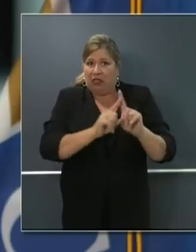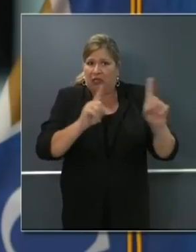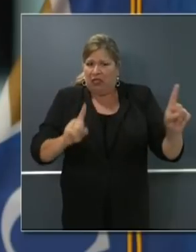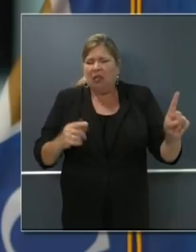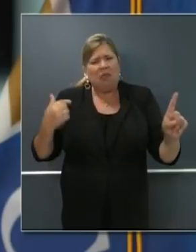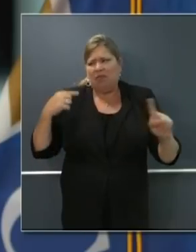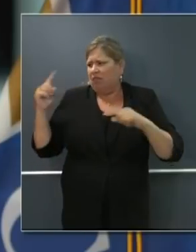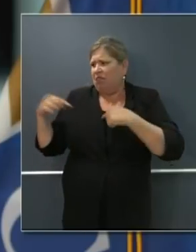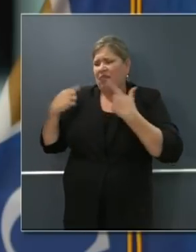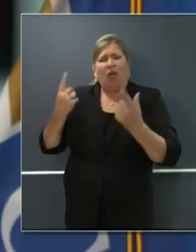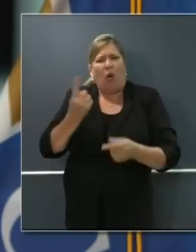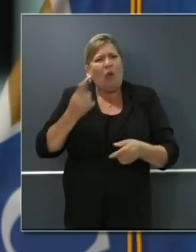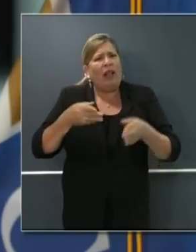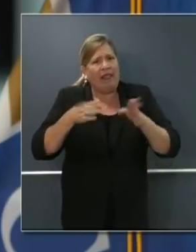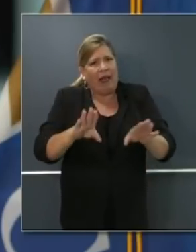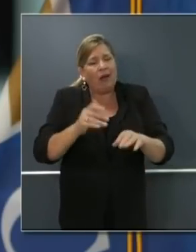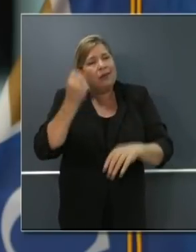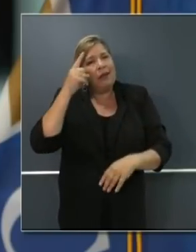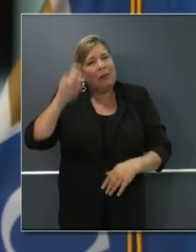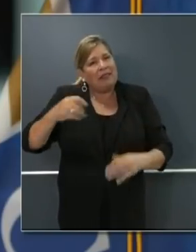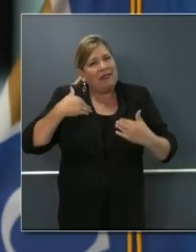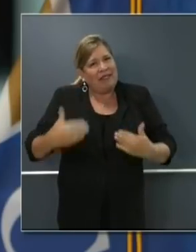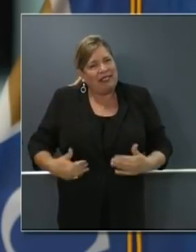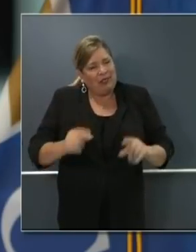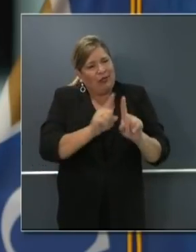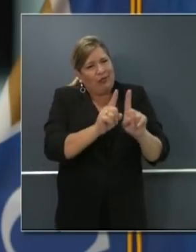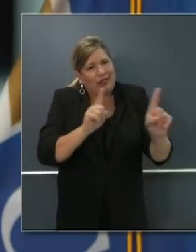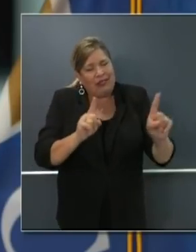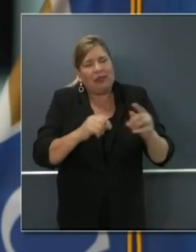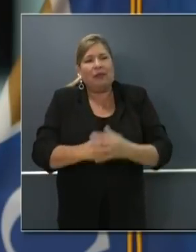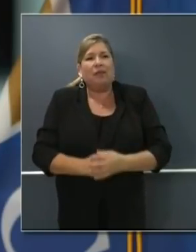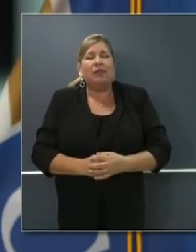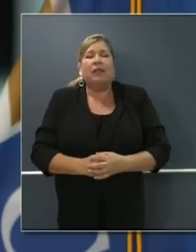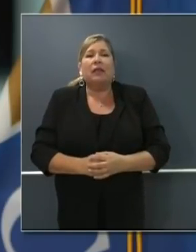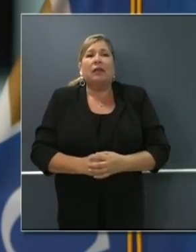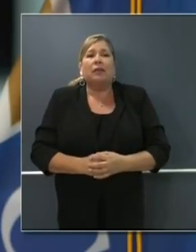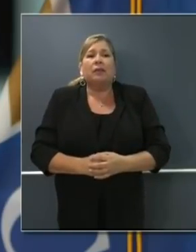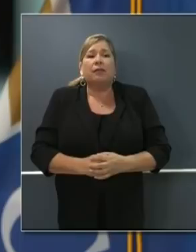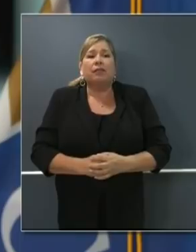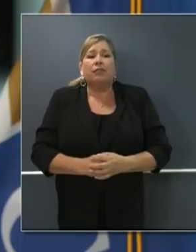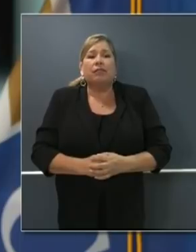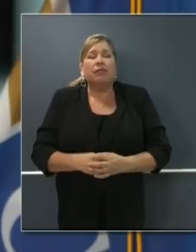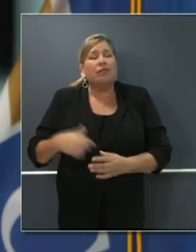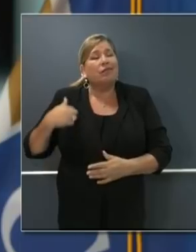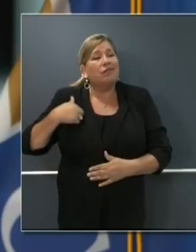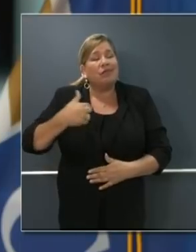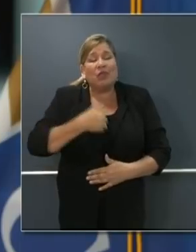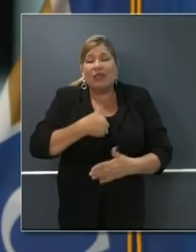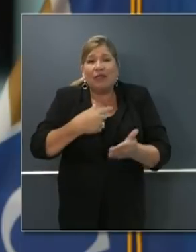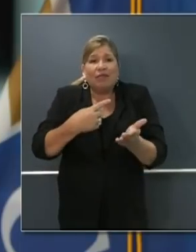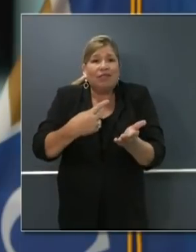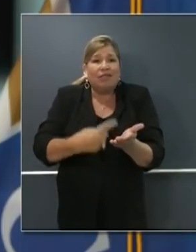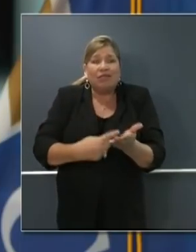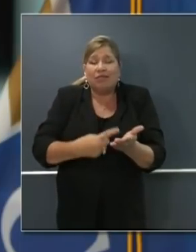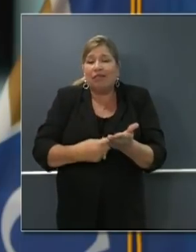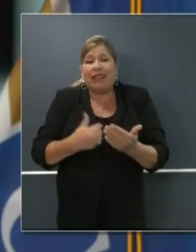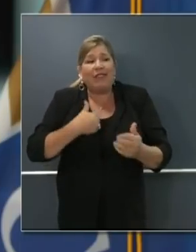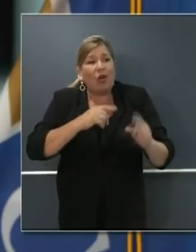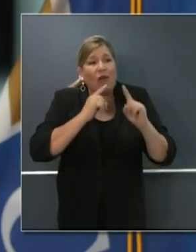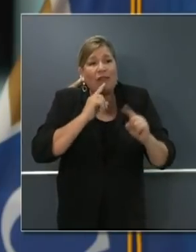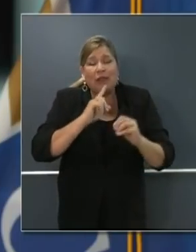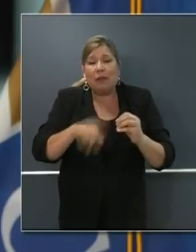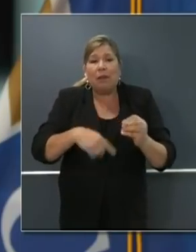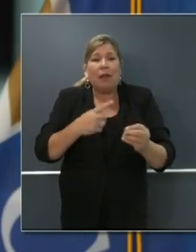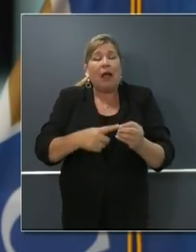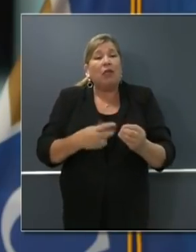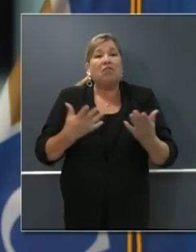hiking protocols, issues large and small. A lot of conversations in this state about things like,